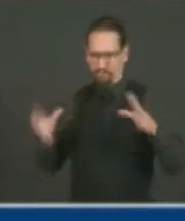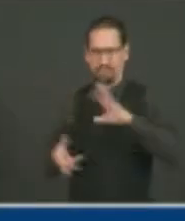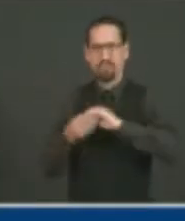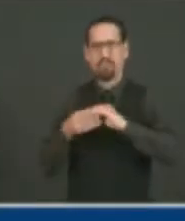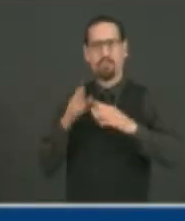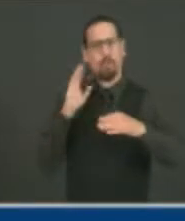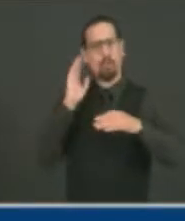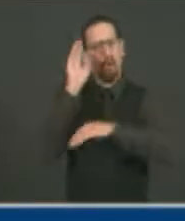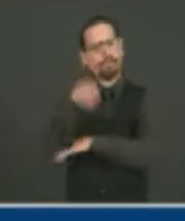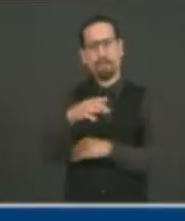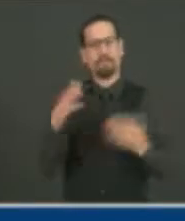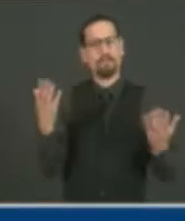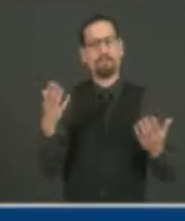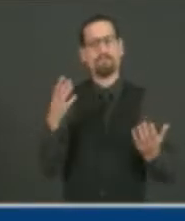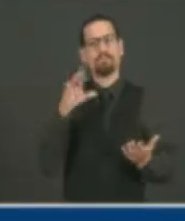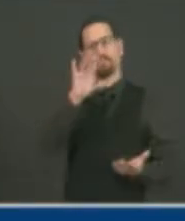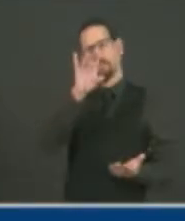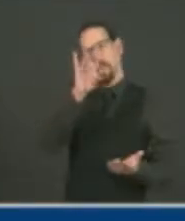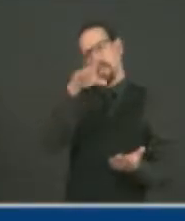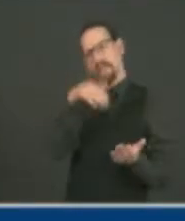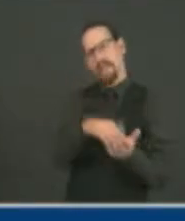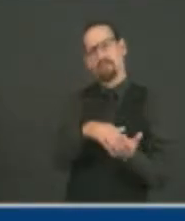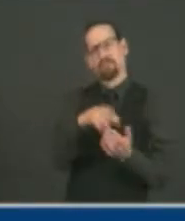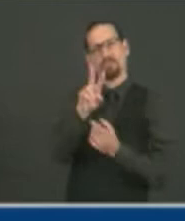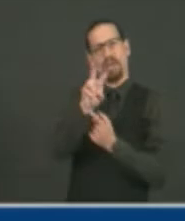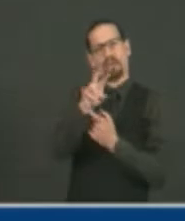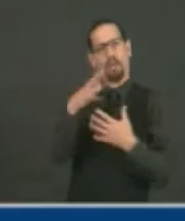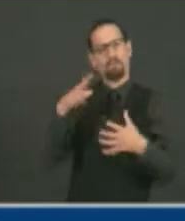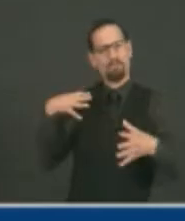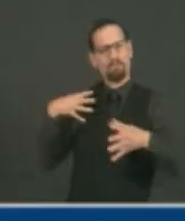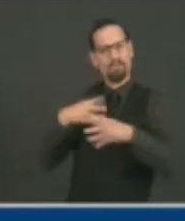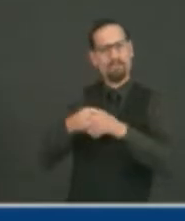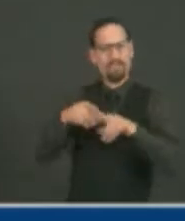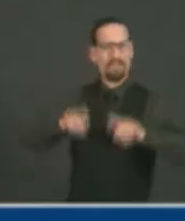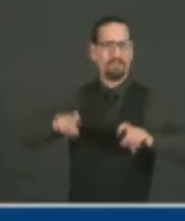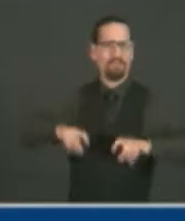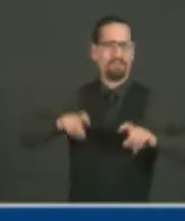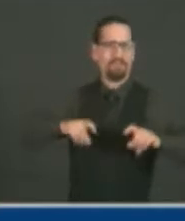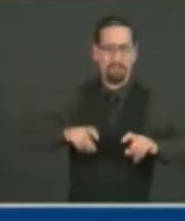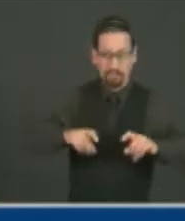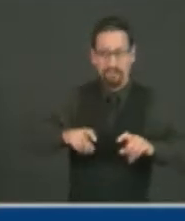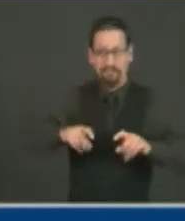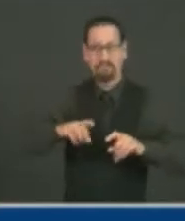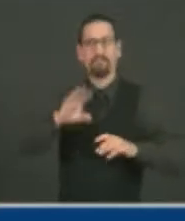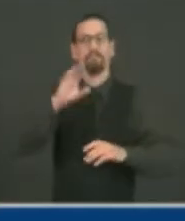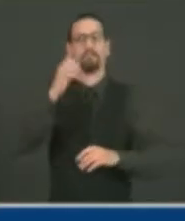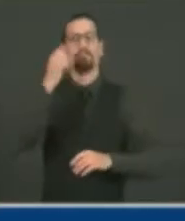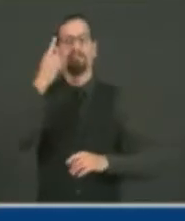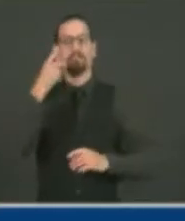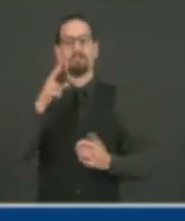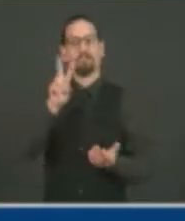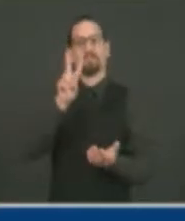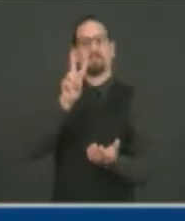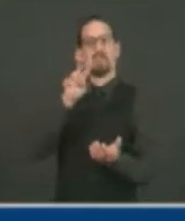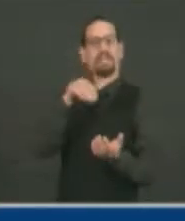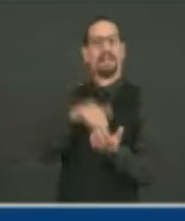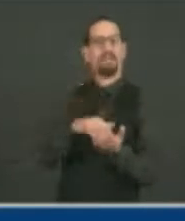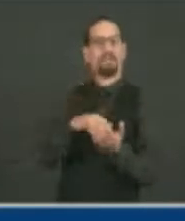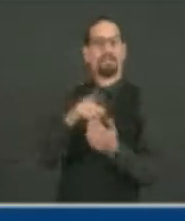we saw 121 new cases. That gives us a percent positive of about